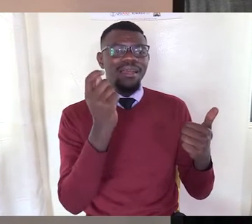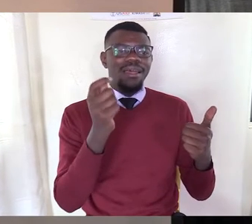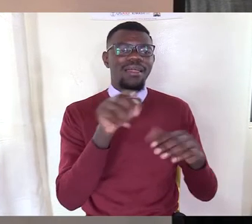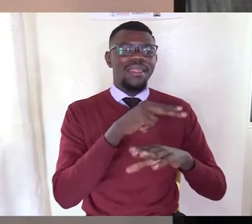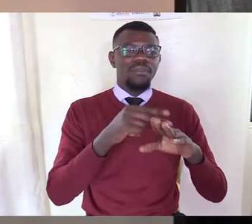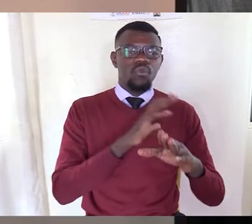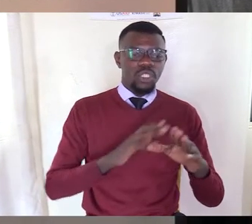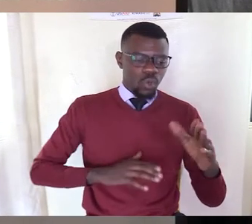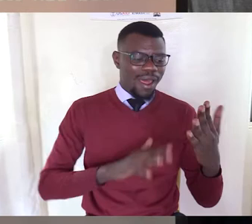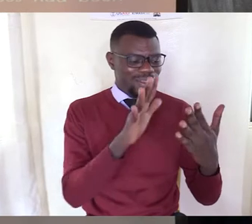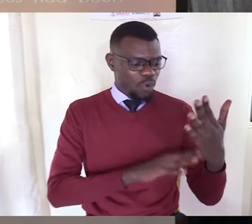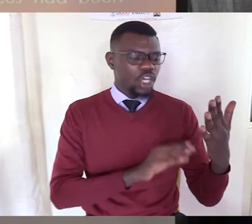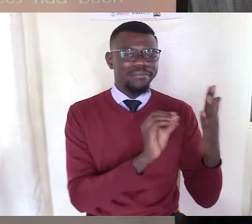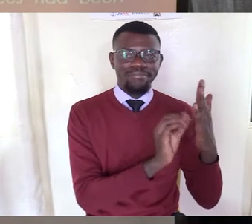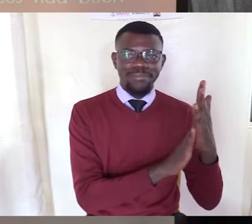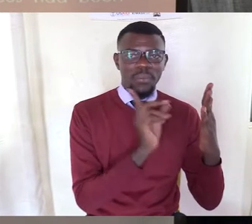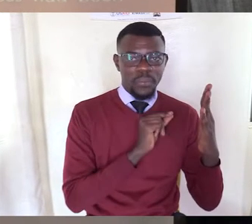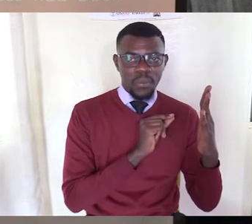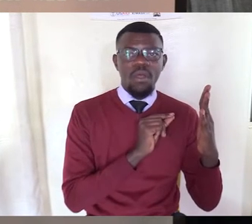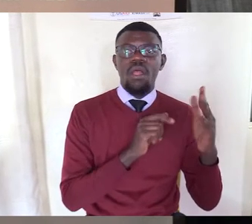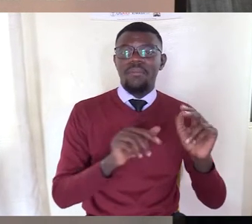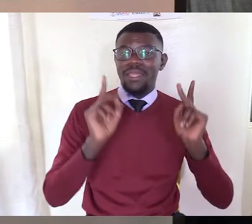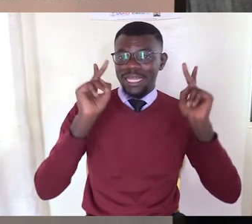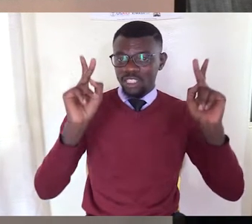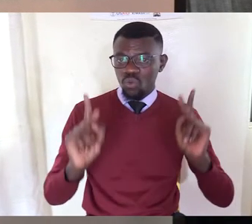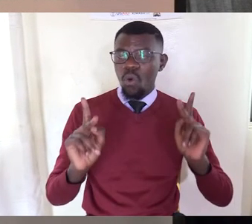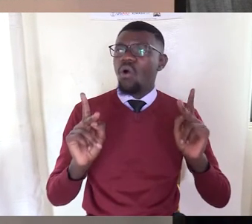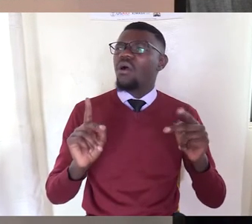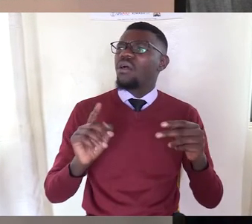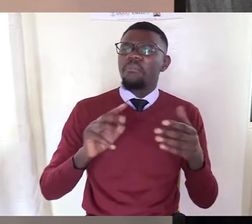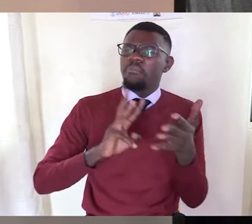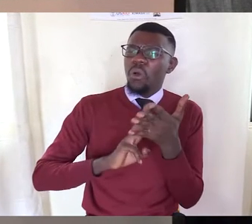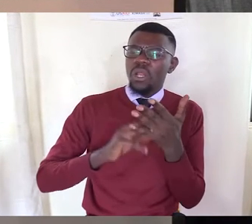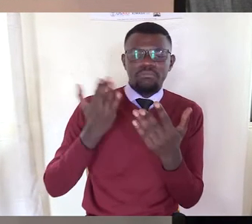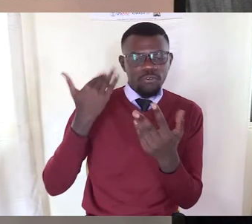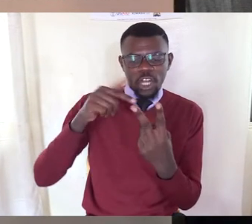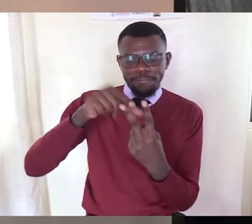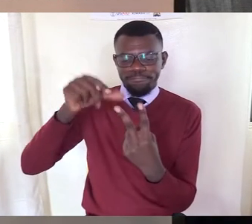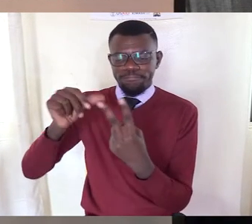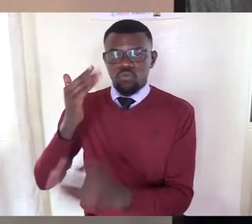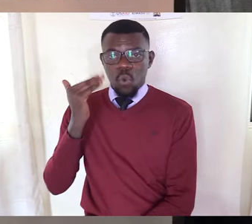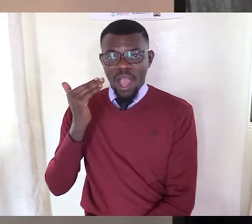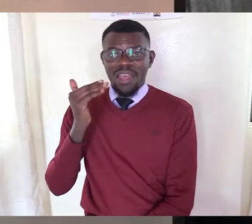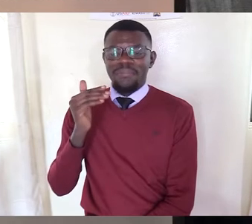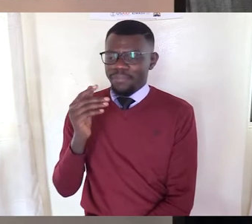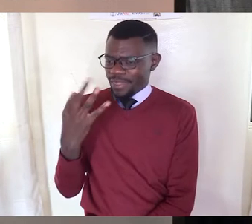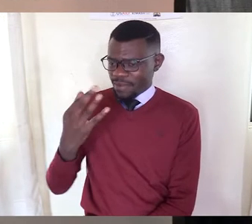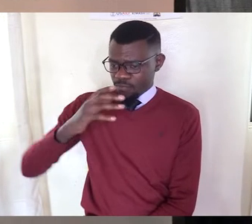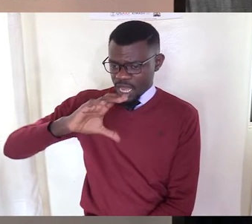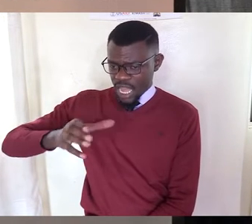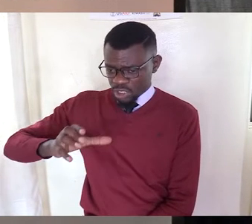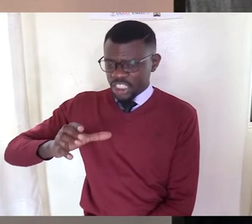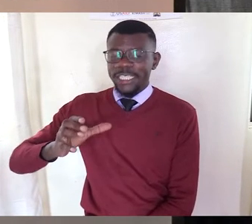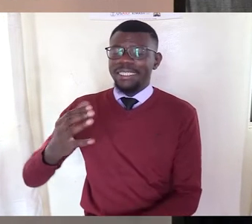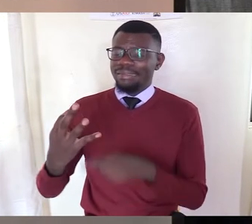reports. So why the target counties of Kisumu and Migori were chosen mainly because of the three counties were